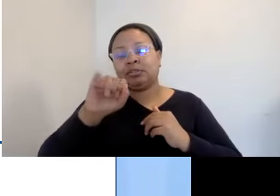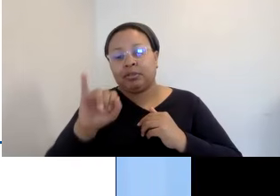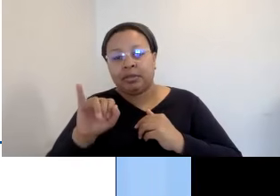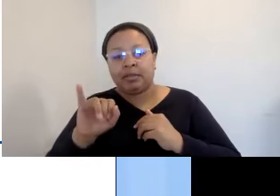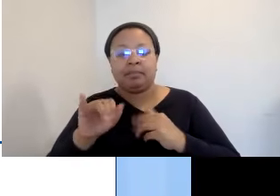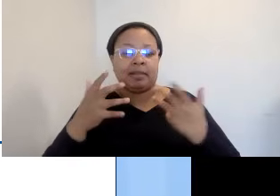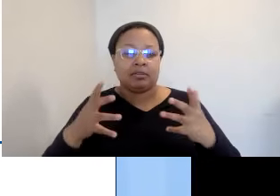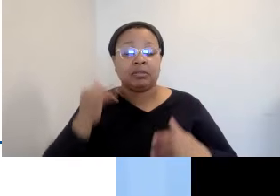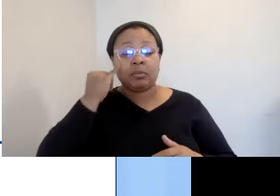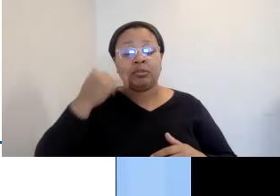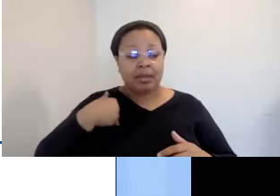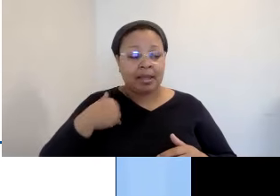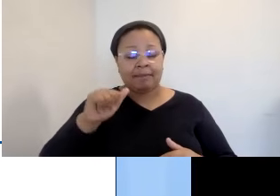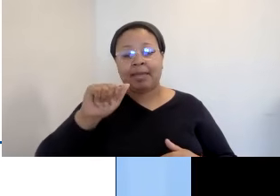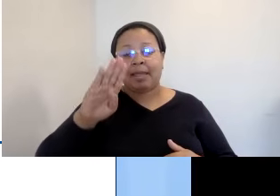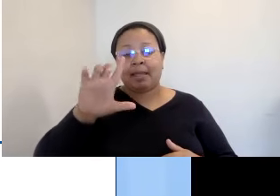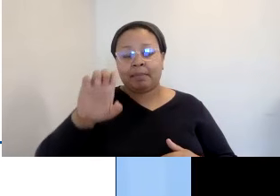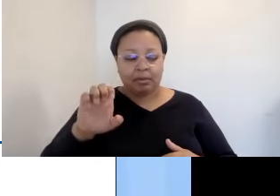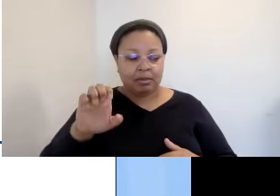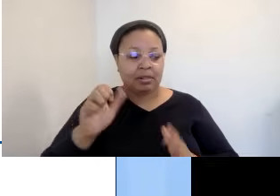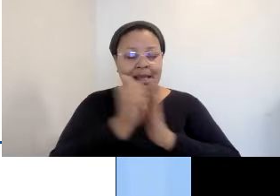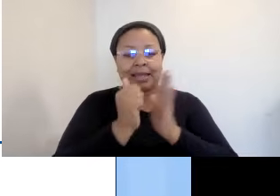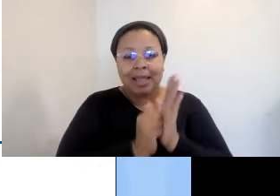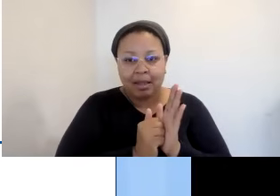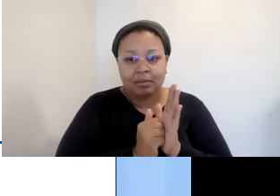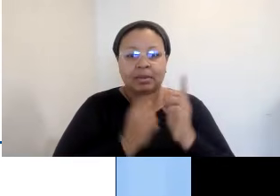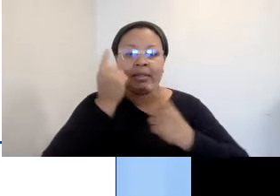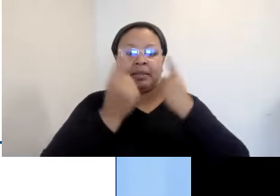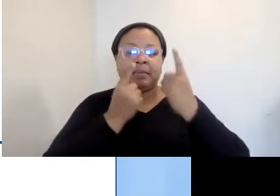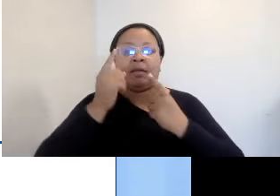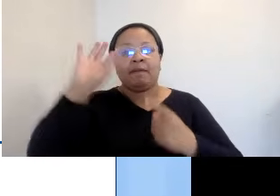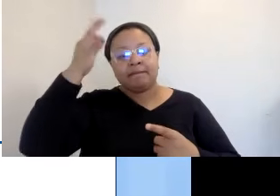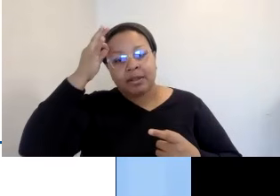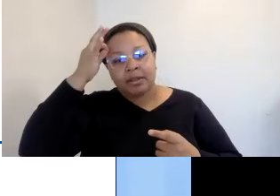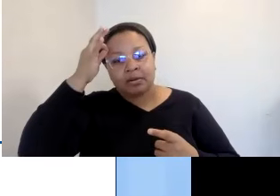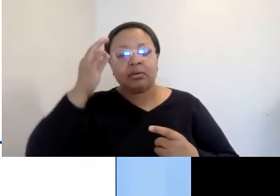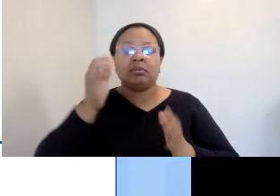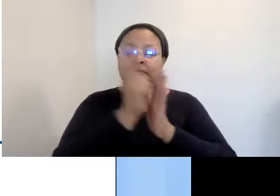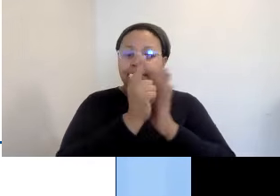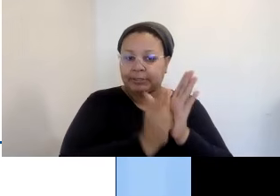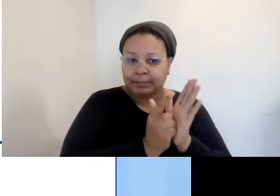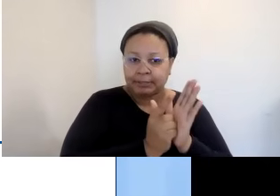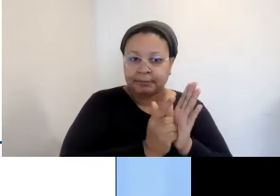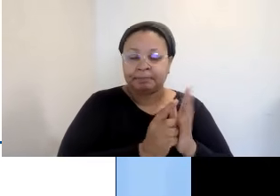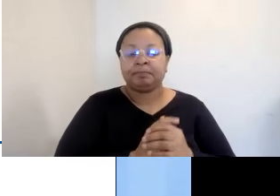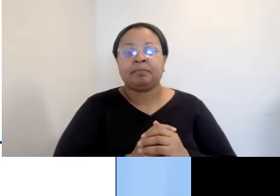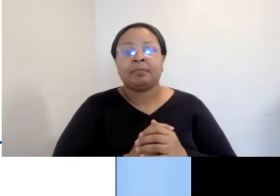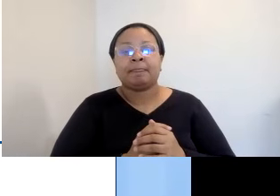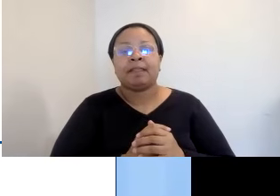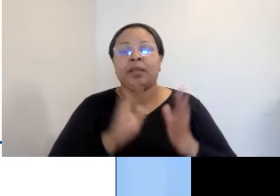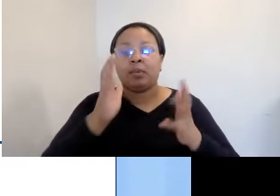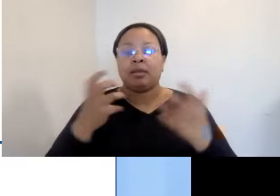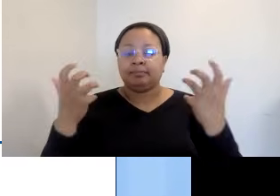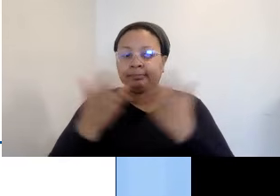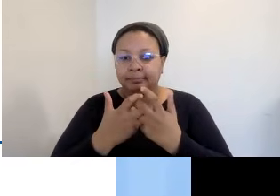an ABLE account. This is once again federal legislation. So this is going to coincide with all